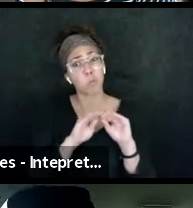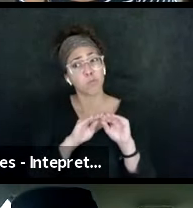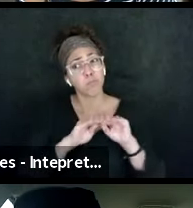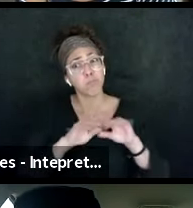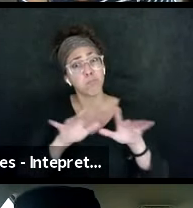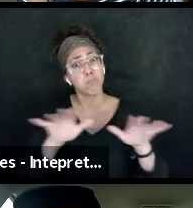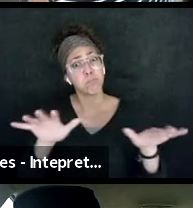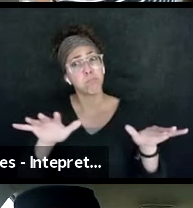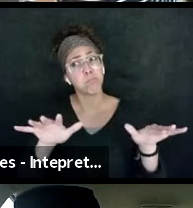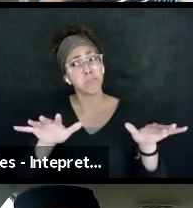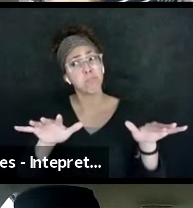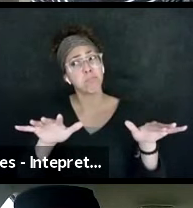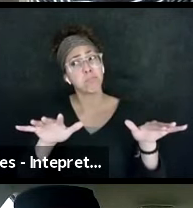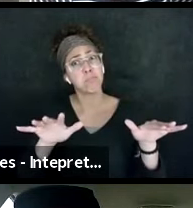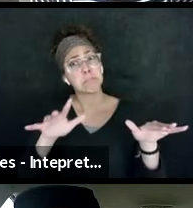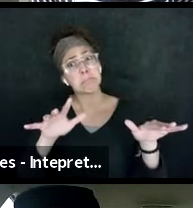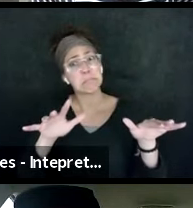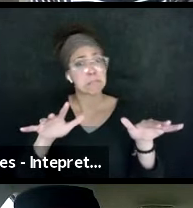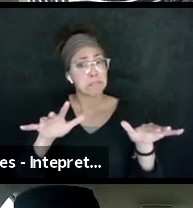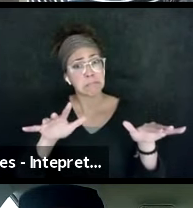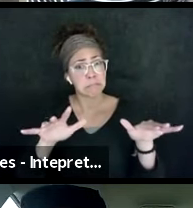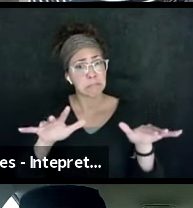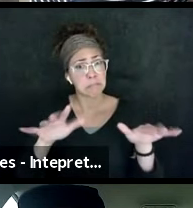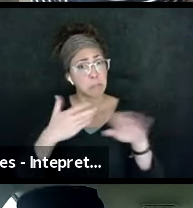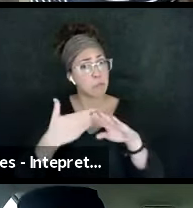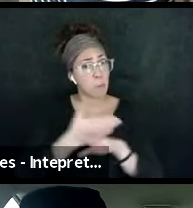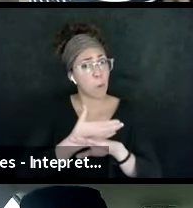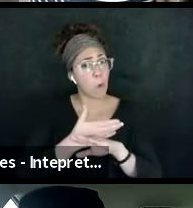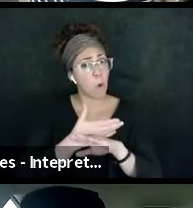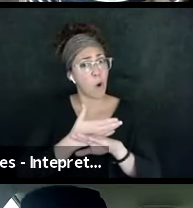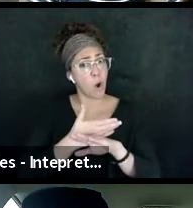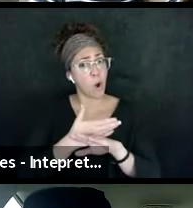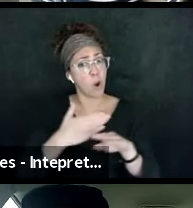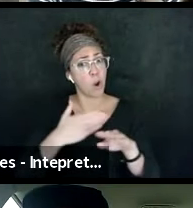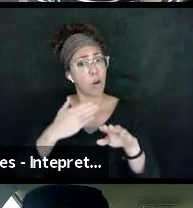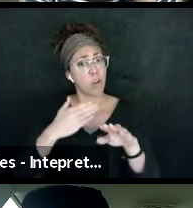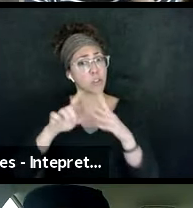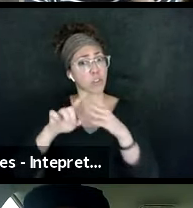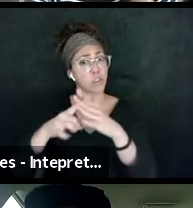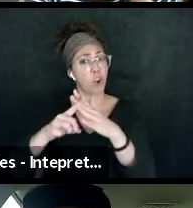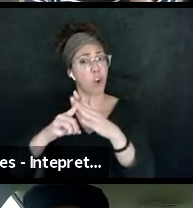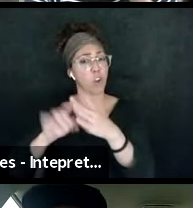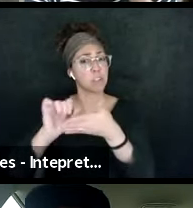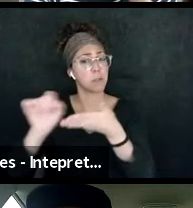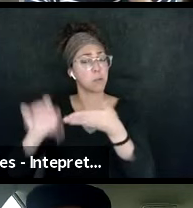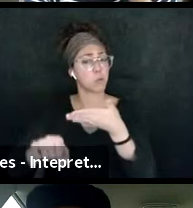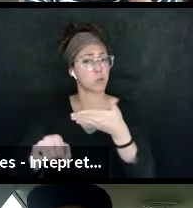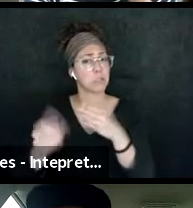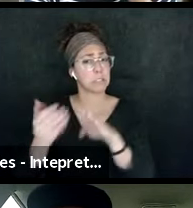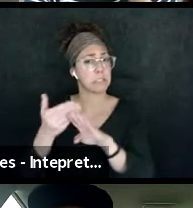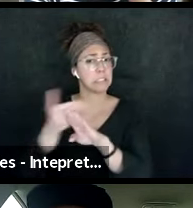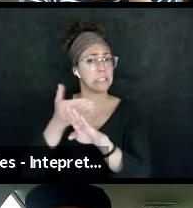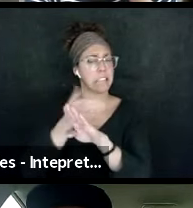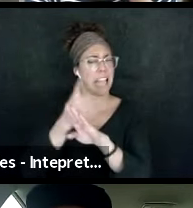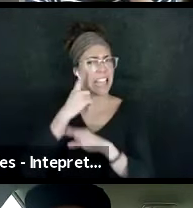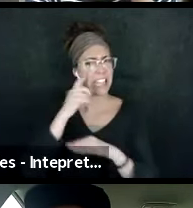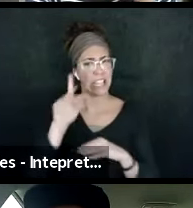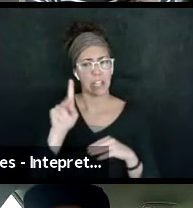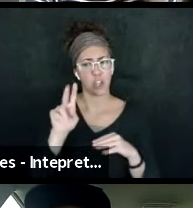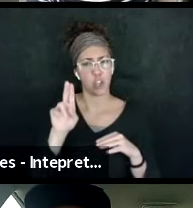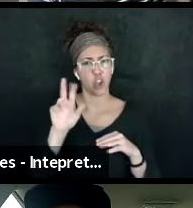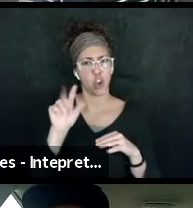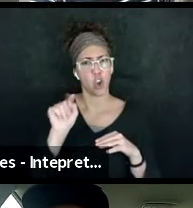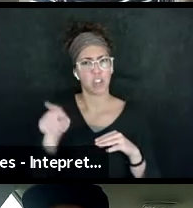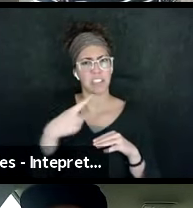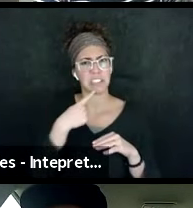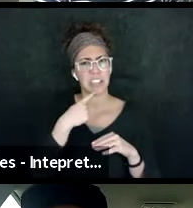we plan to distribute it and have it ready for your signature before classes start. And I think I heard Kurt say that they will